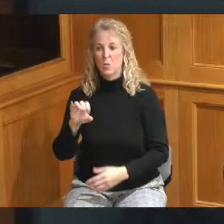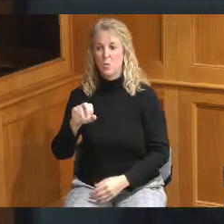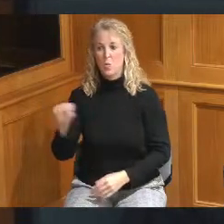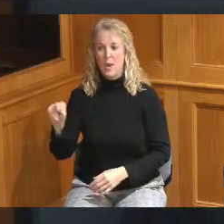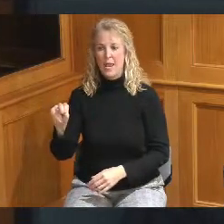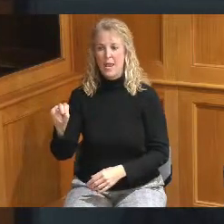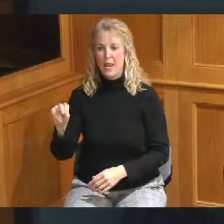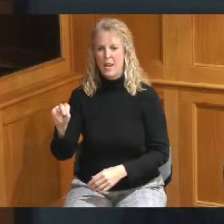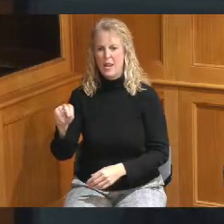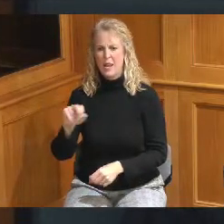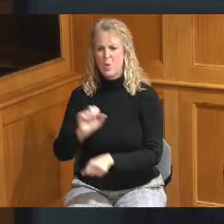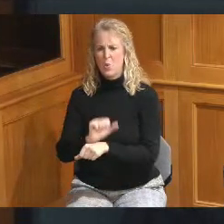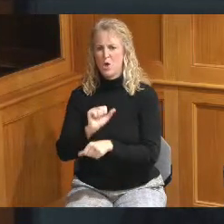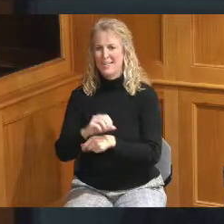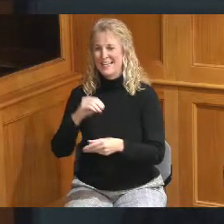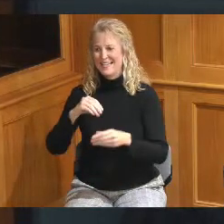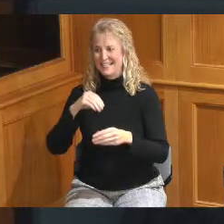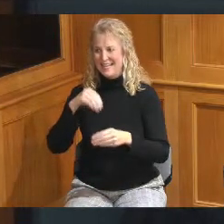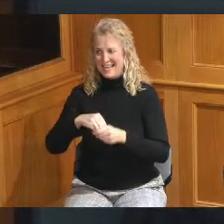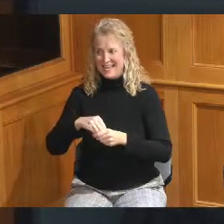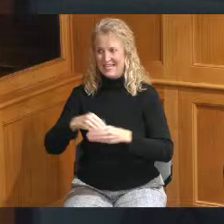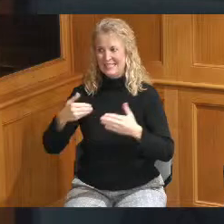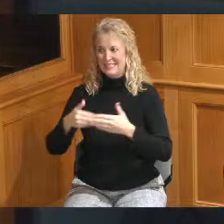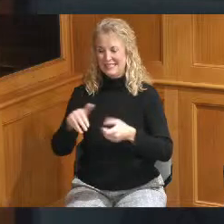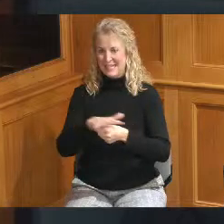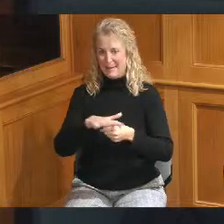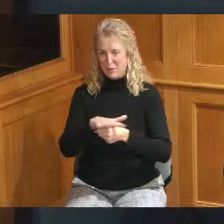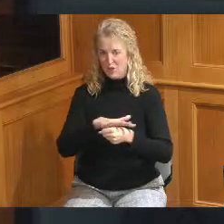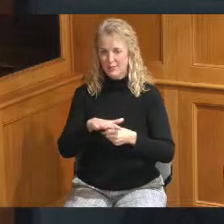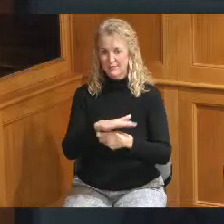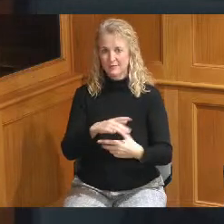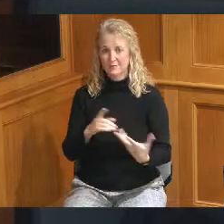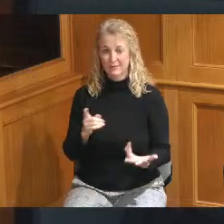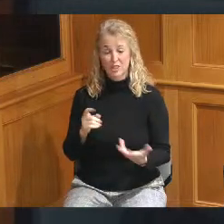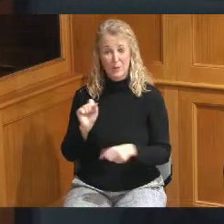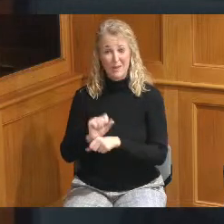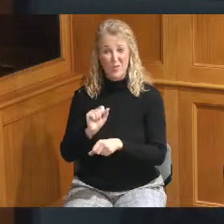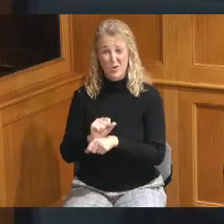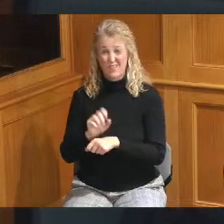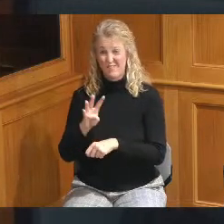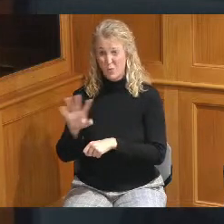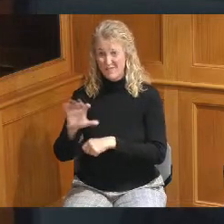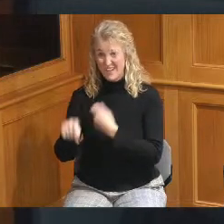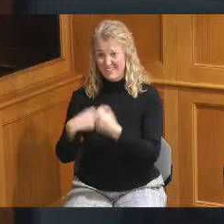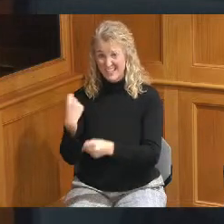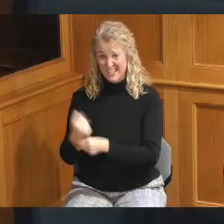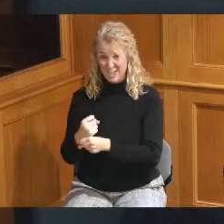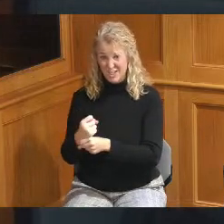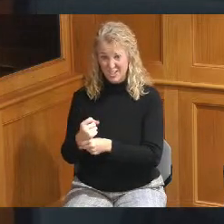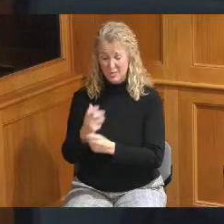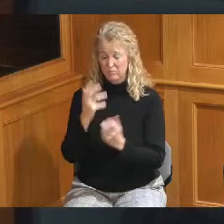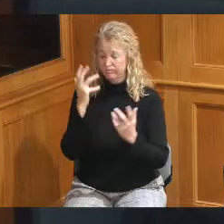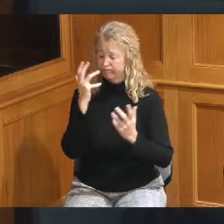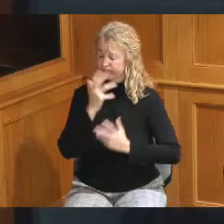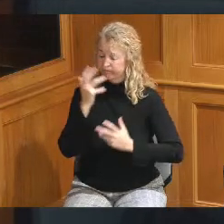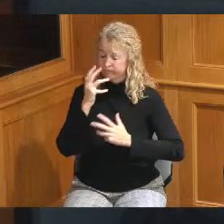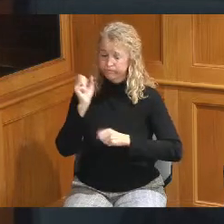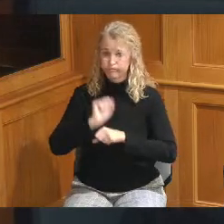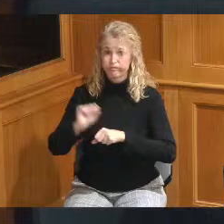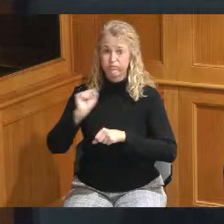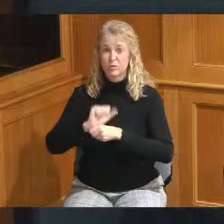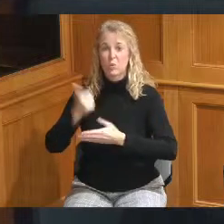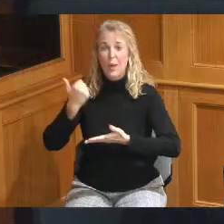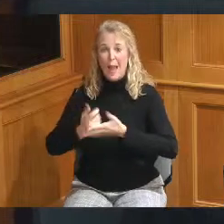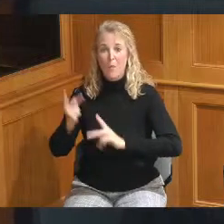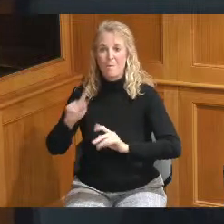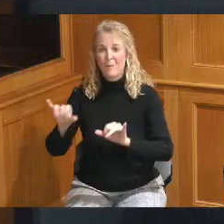been at it for 45 years down in South Commonwealthville and has done so much work to keep people in their